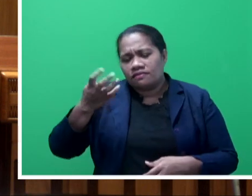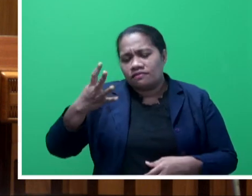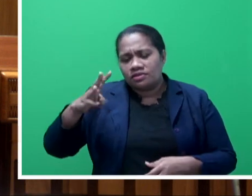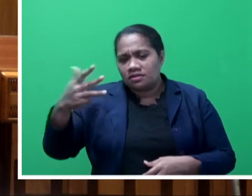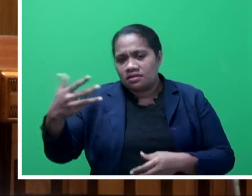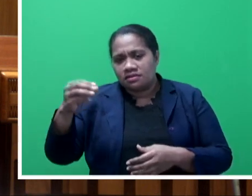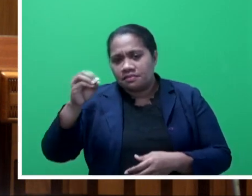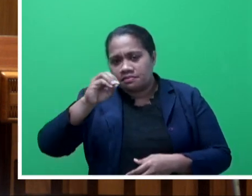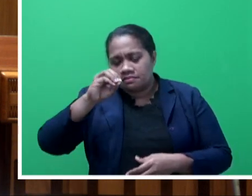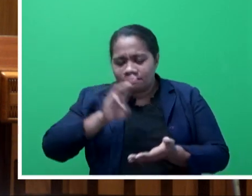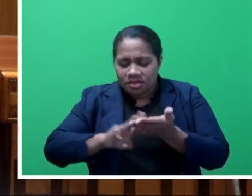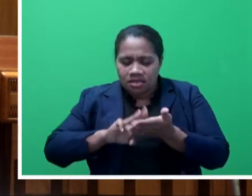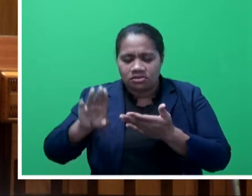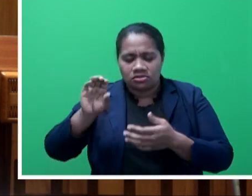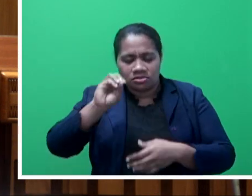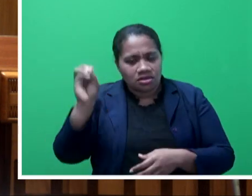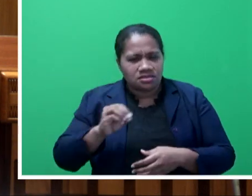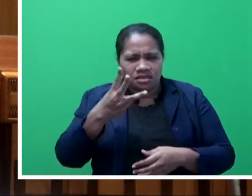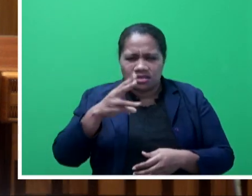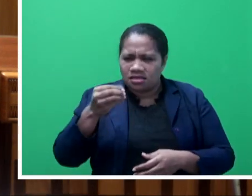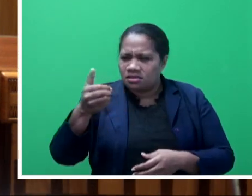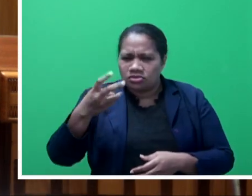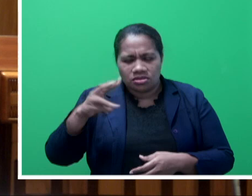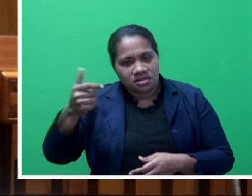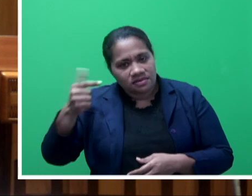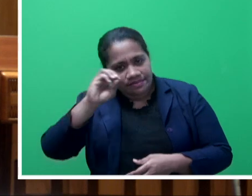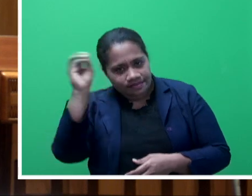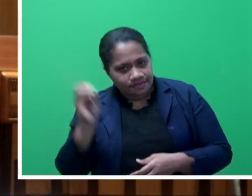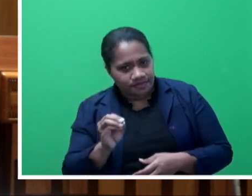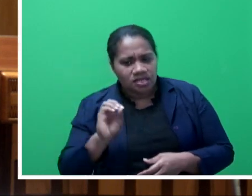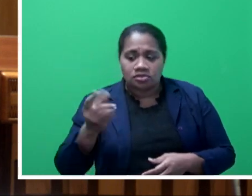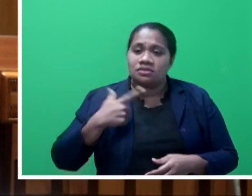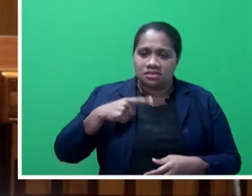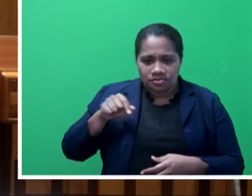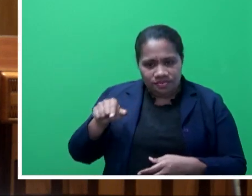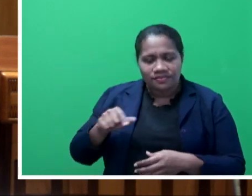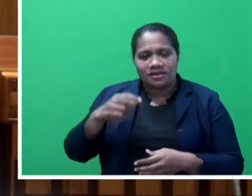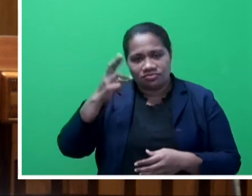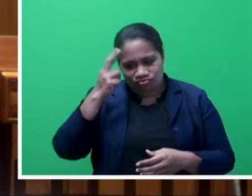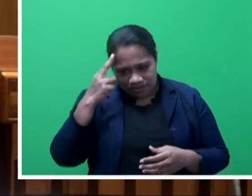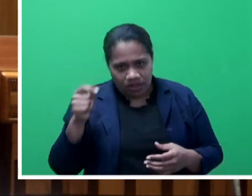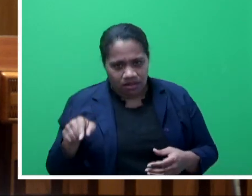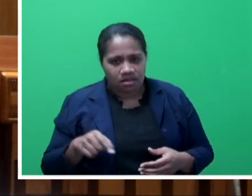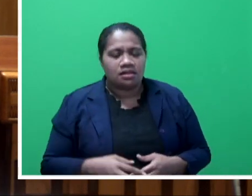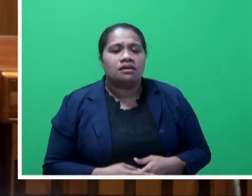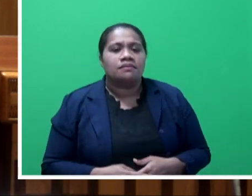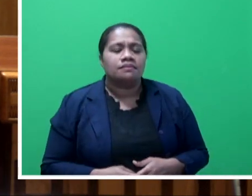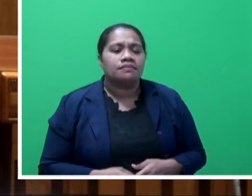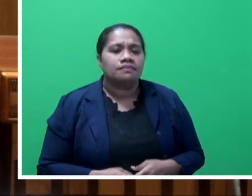27%. Therefore, the 15% is a reasonable fee. The question that was asked was